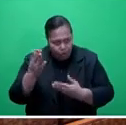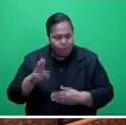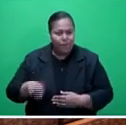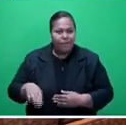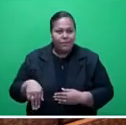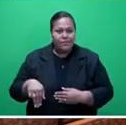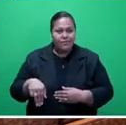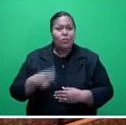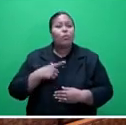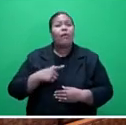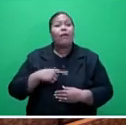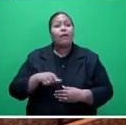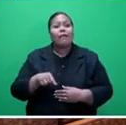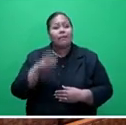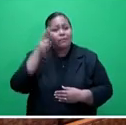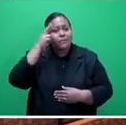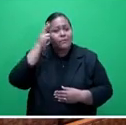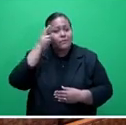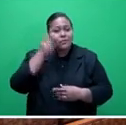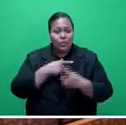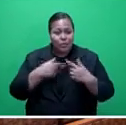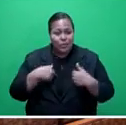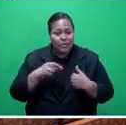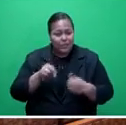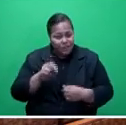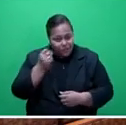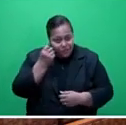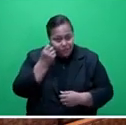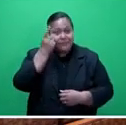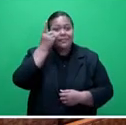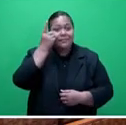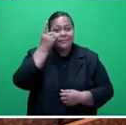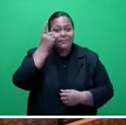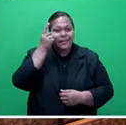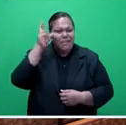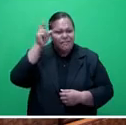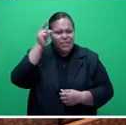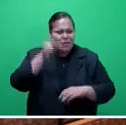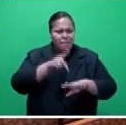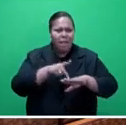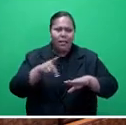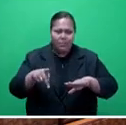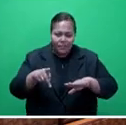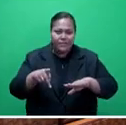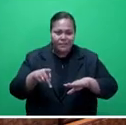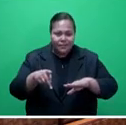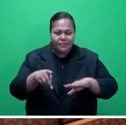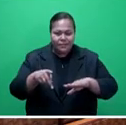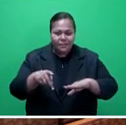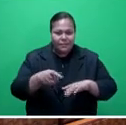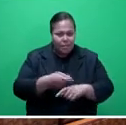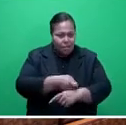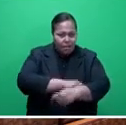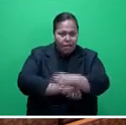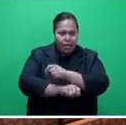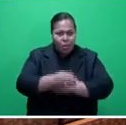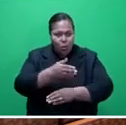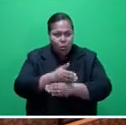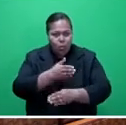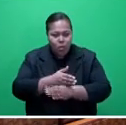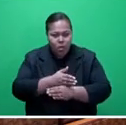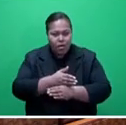this strategy is to realise the Fijian Parliament's efforts towards